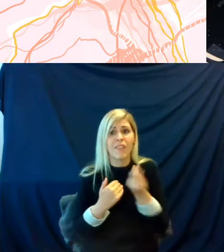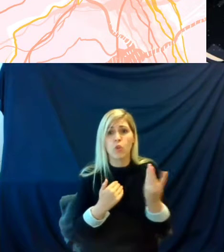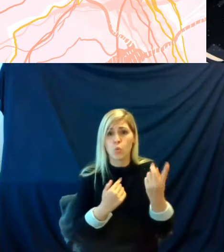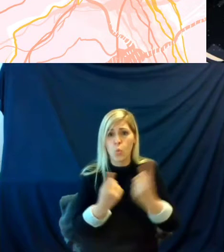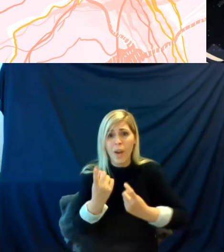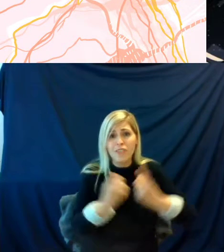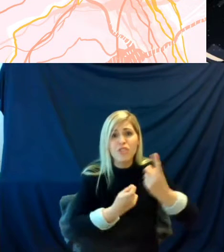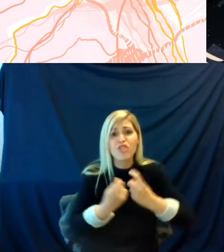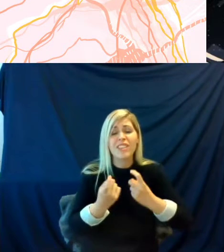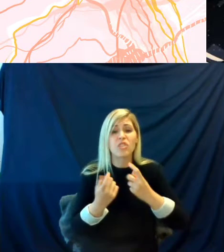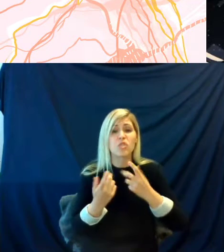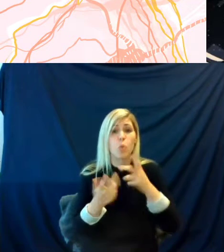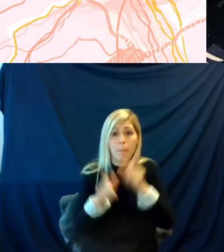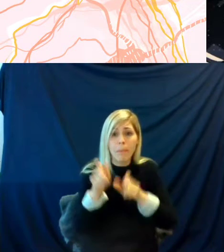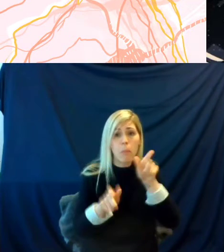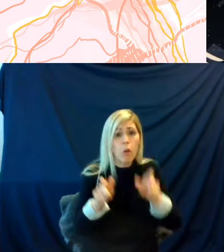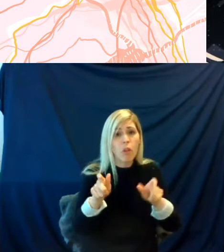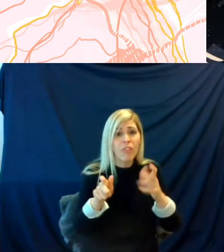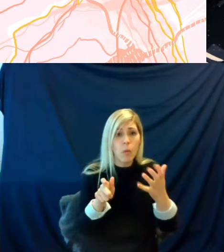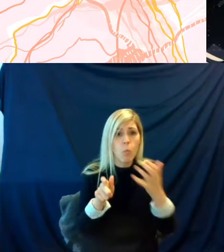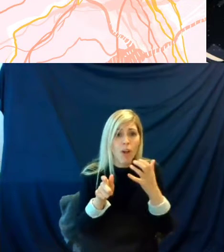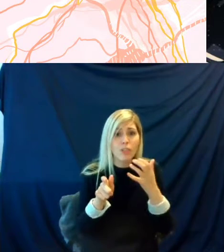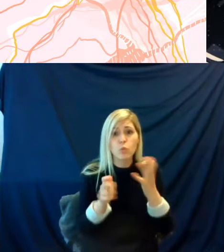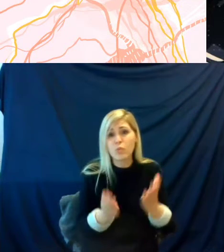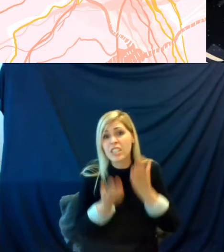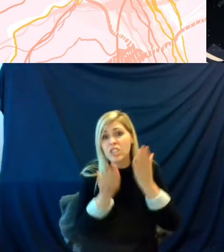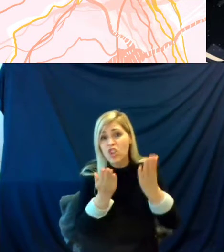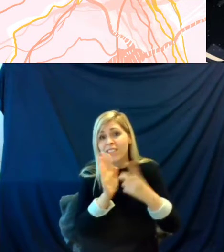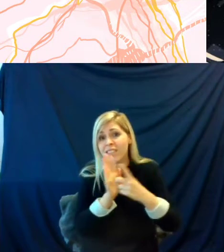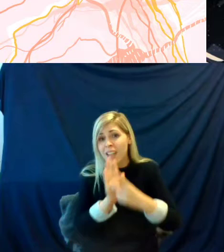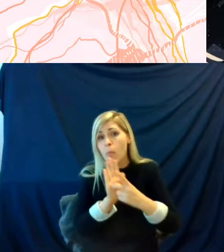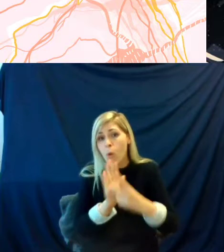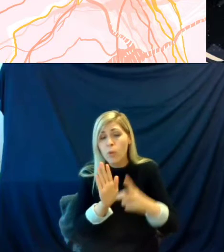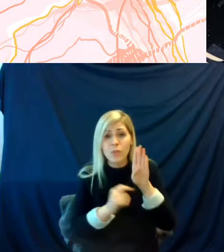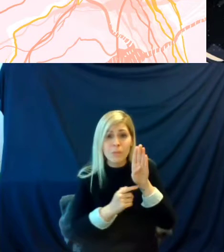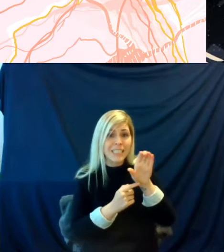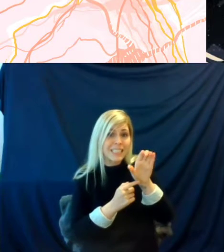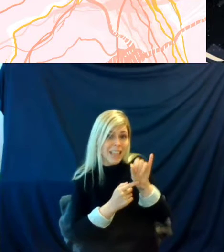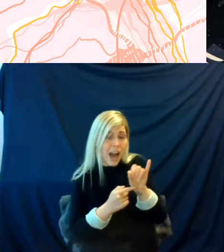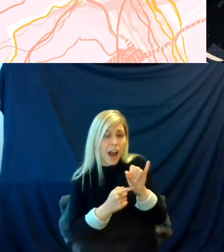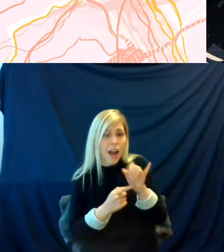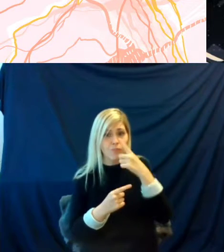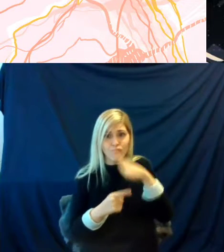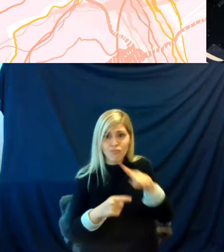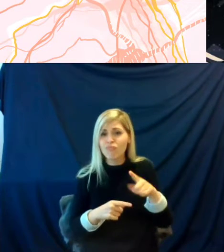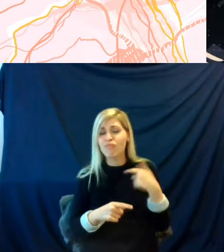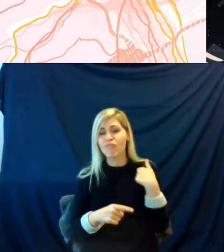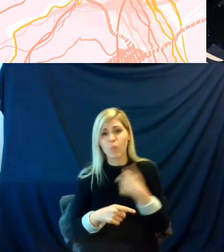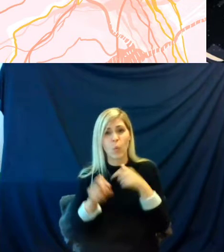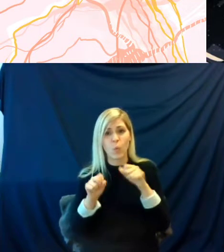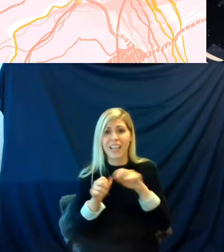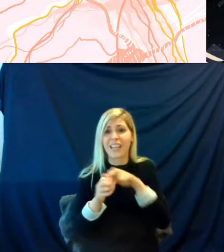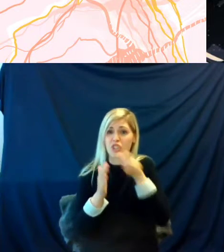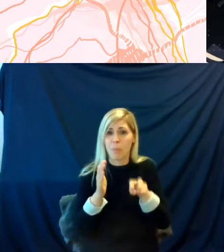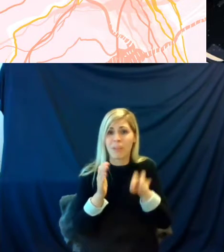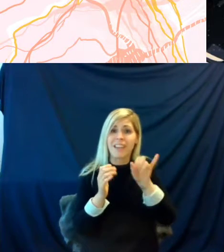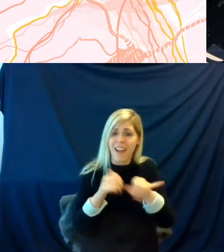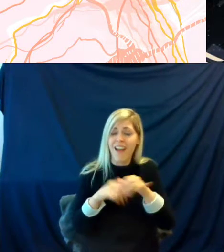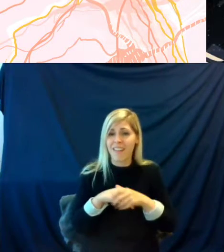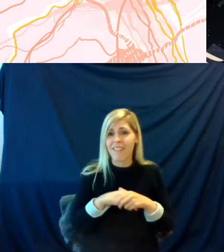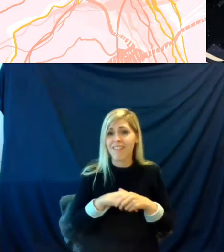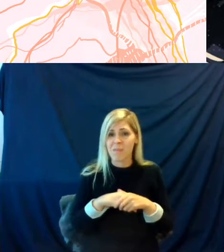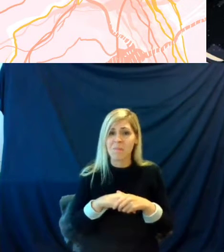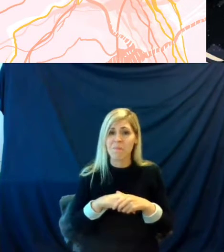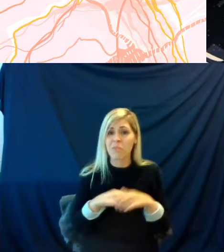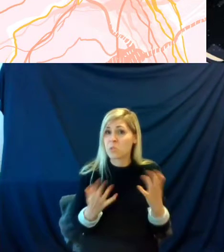into, a few questions, or, people want us to do, various things with the BCI. We can just go ahead and